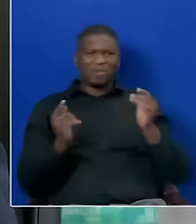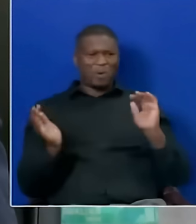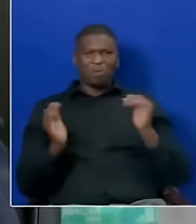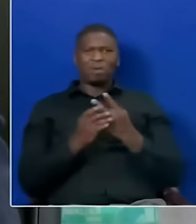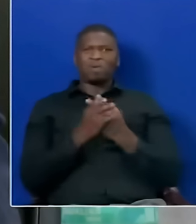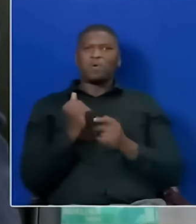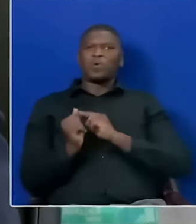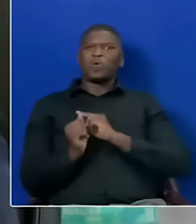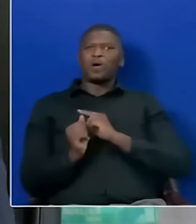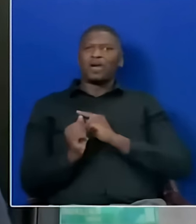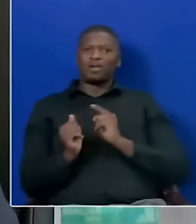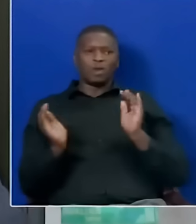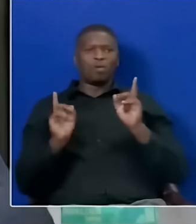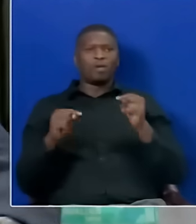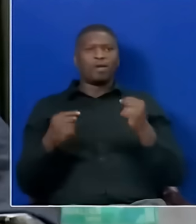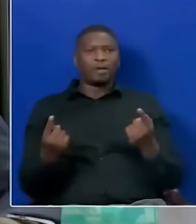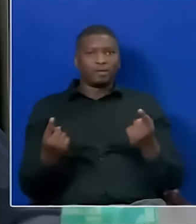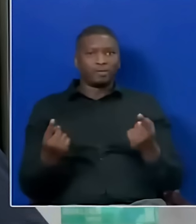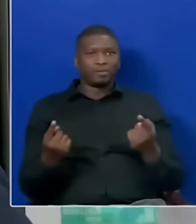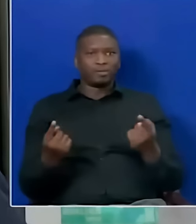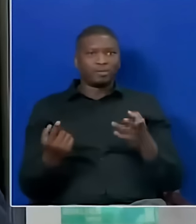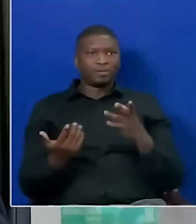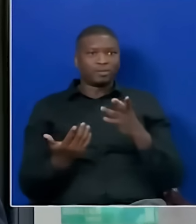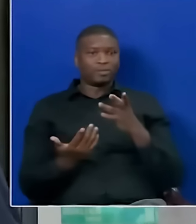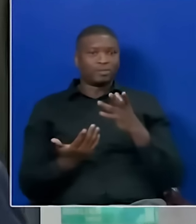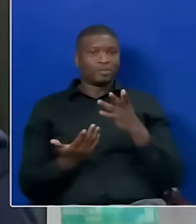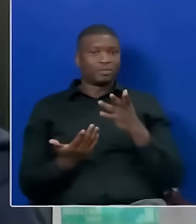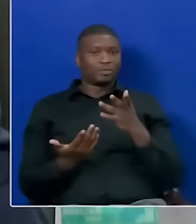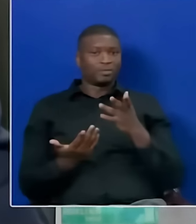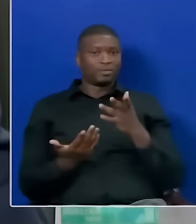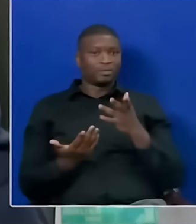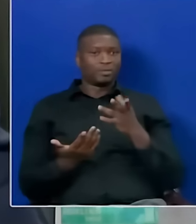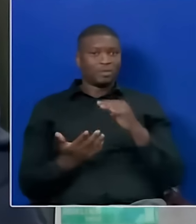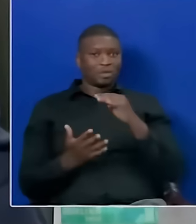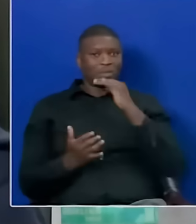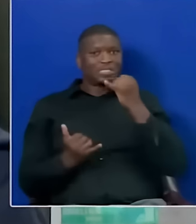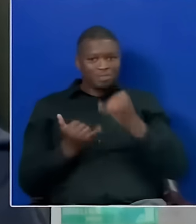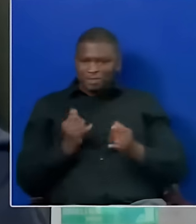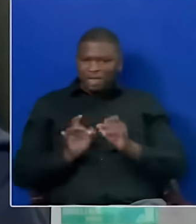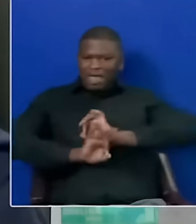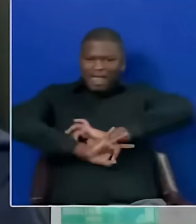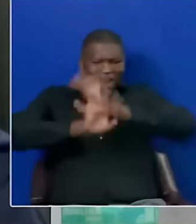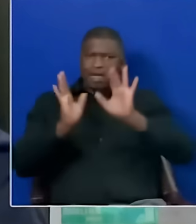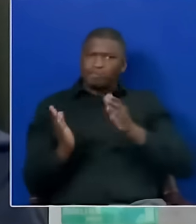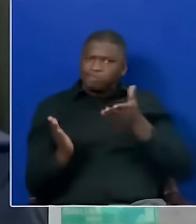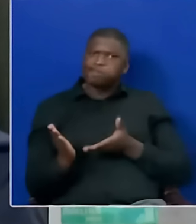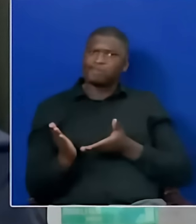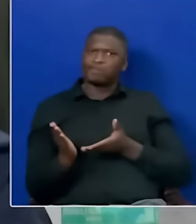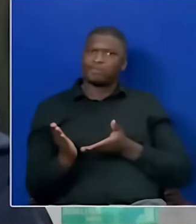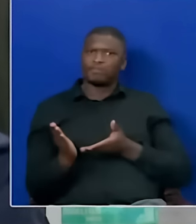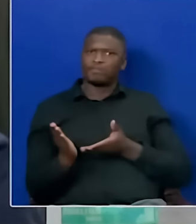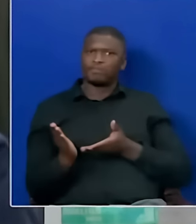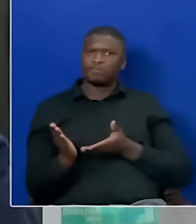comparison. So the mistake is glaring. And